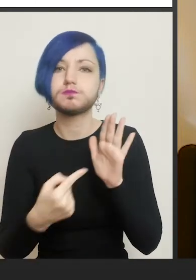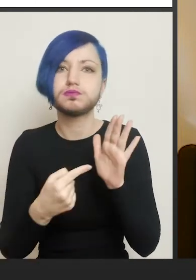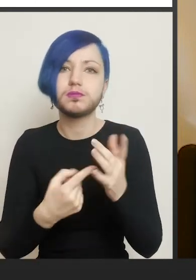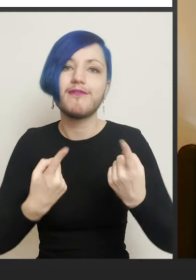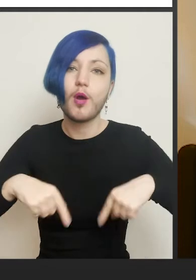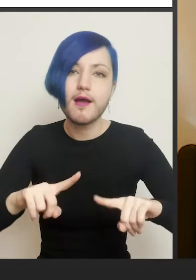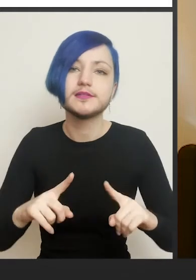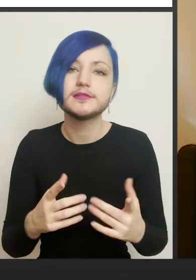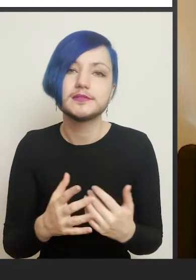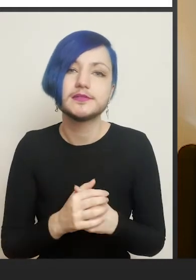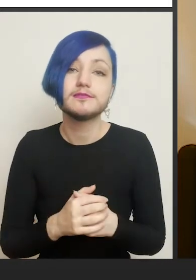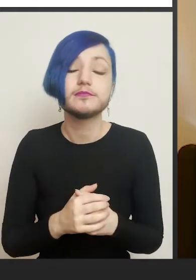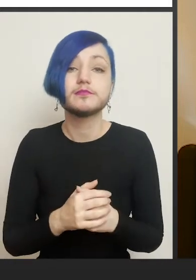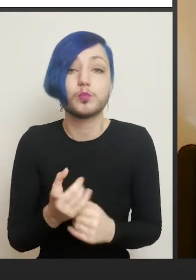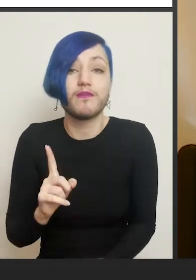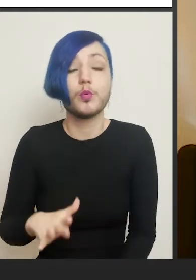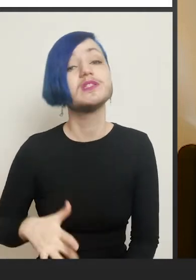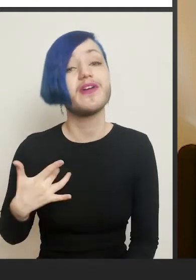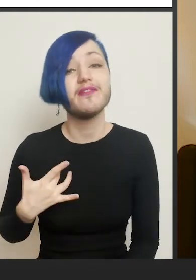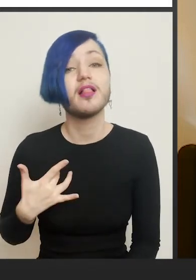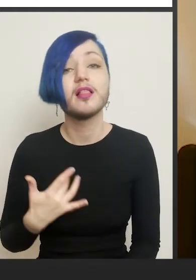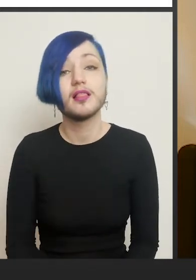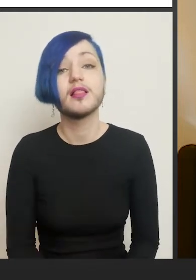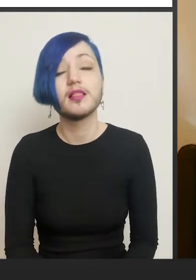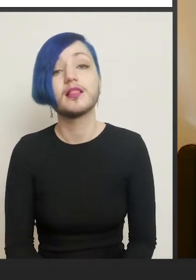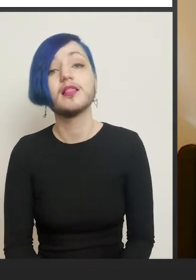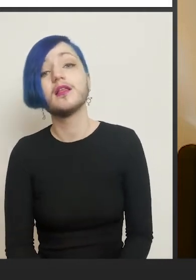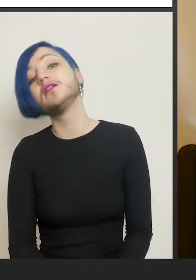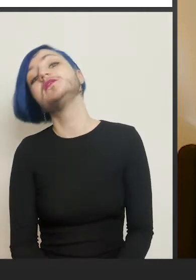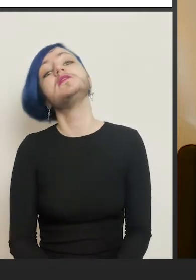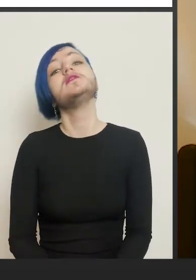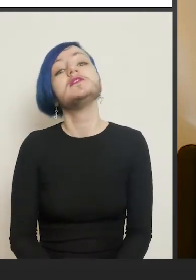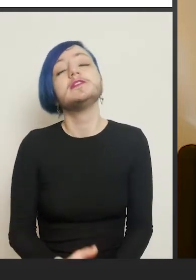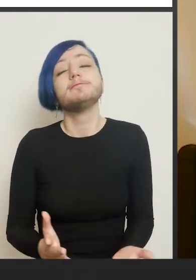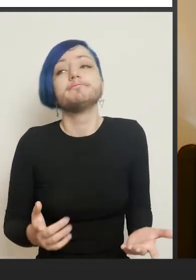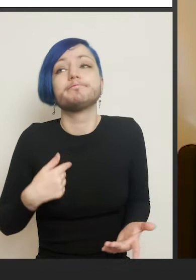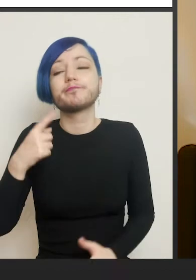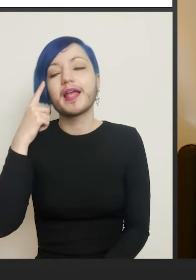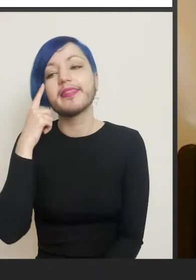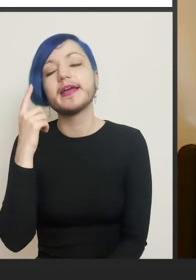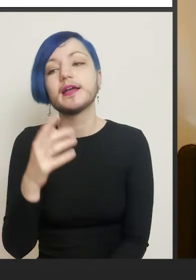us, like I say, to survive. And I think